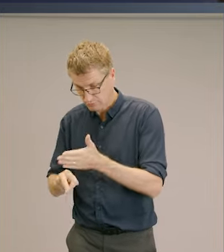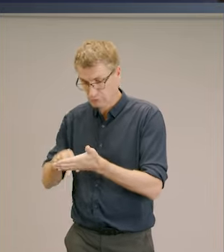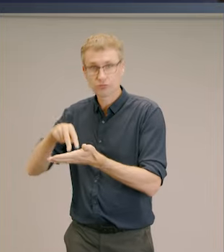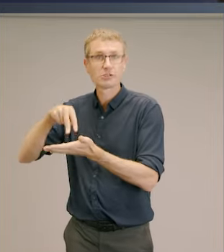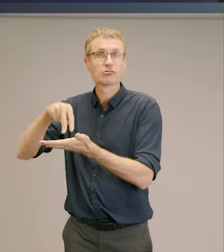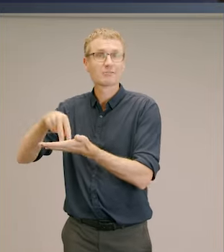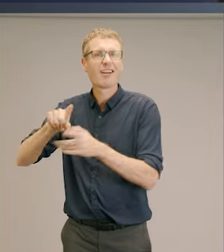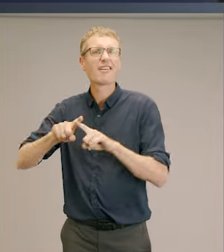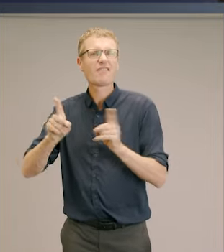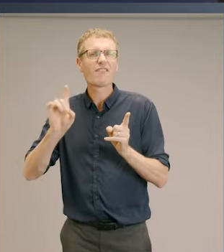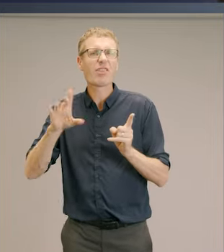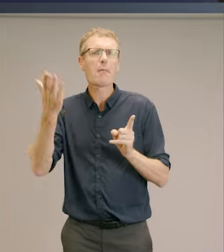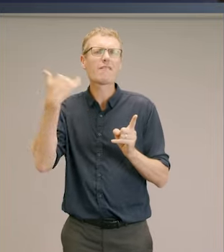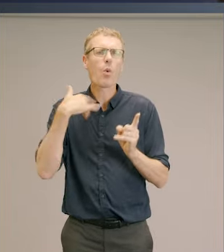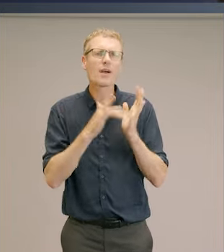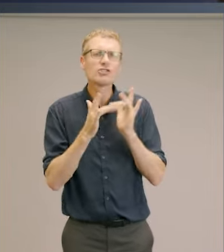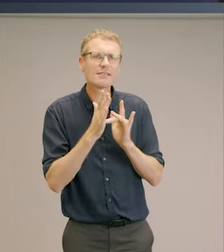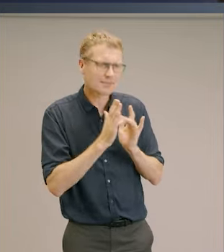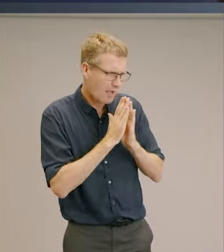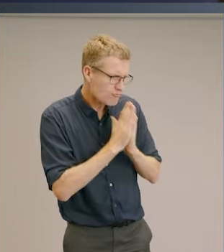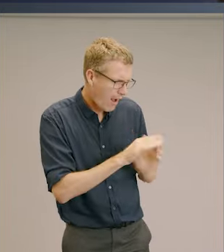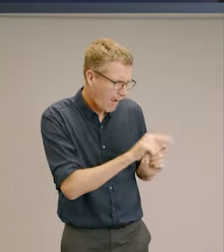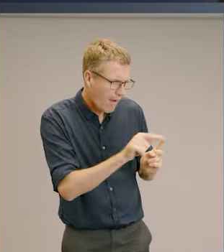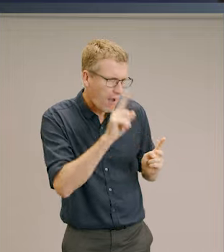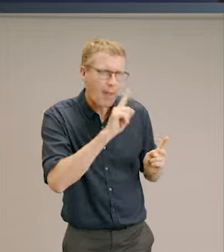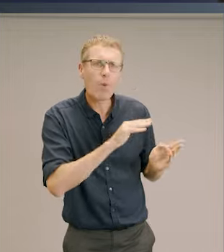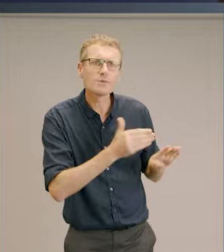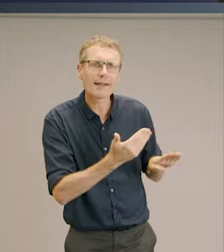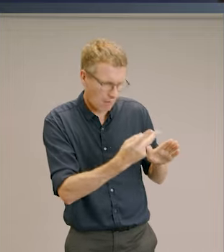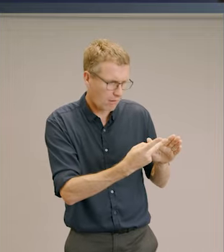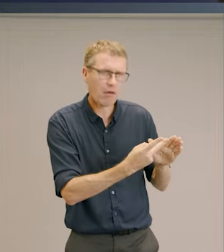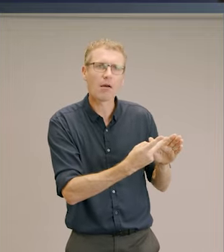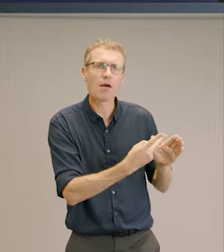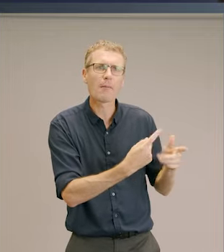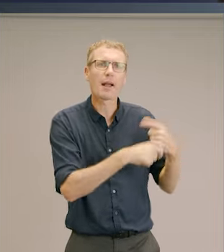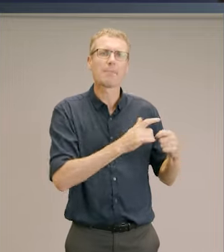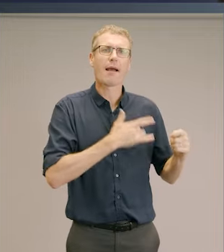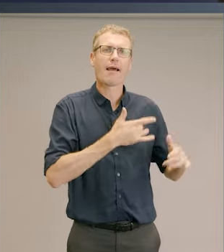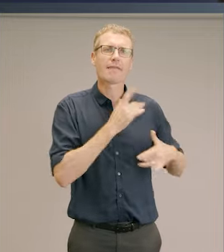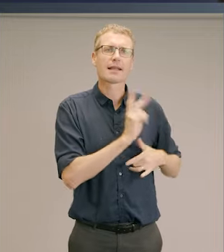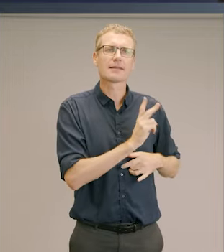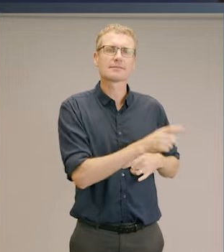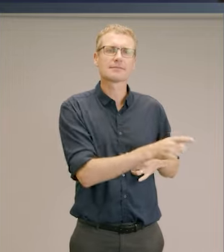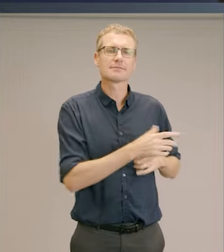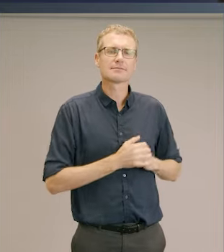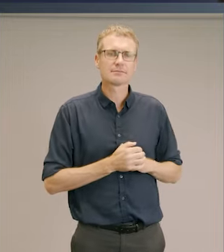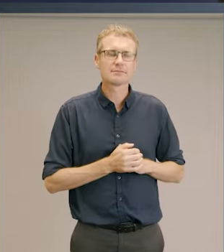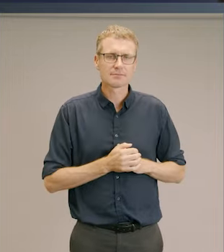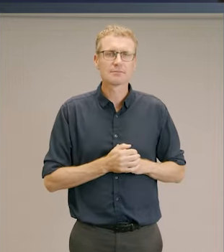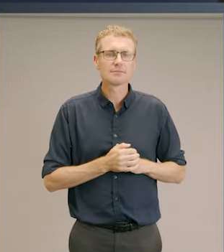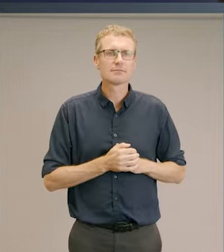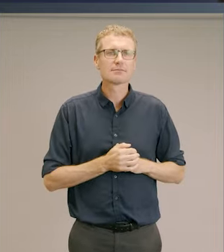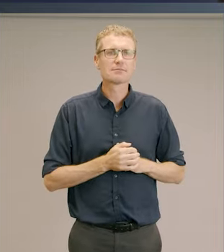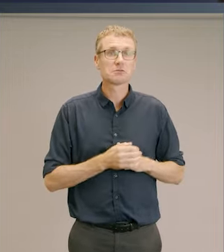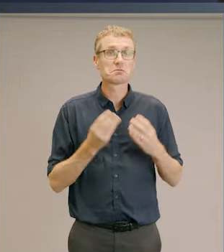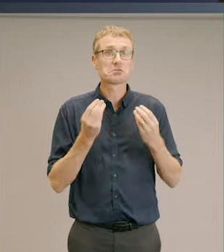Jesus was different to the resuscitation miracles that he did. You remember last week we talked about Jesus showing his authority over evil, and one of